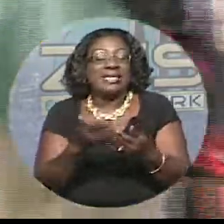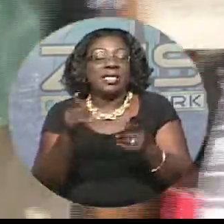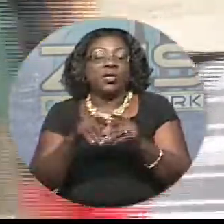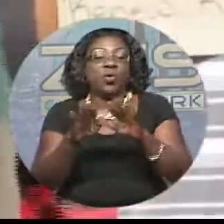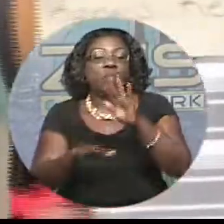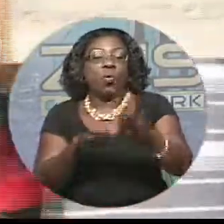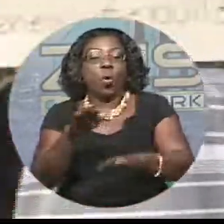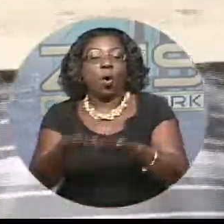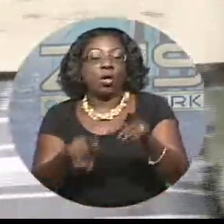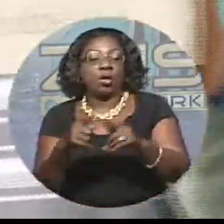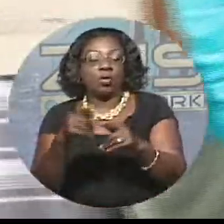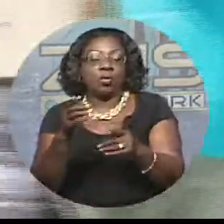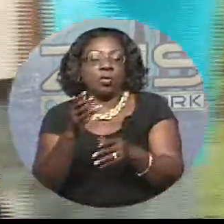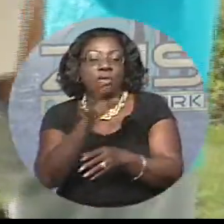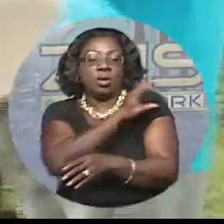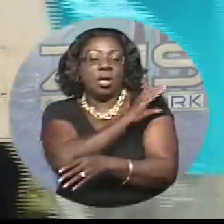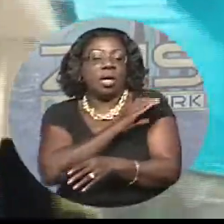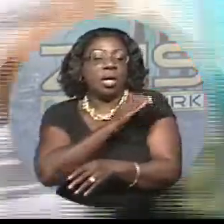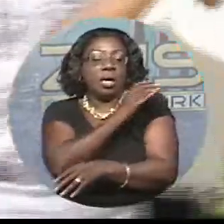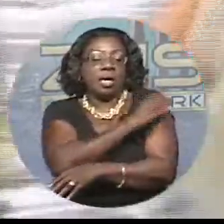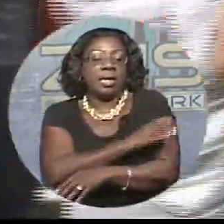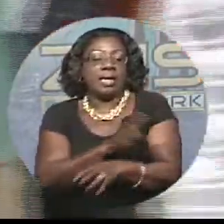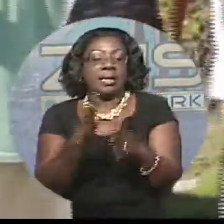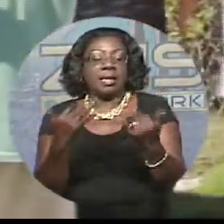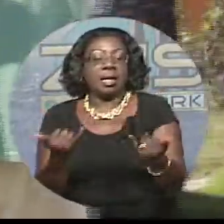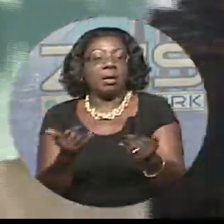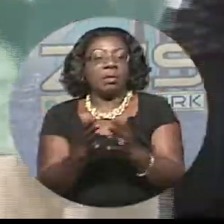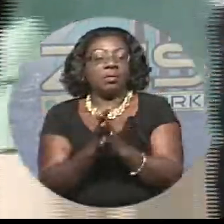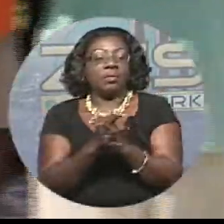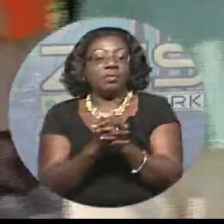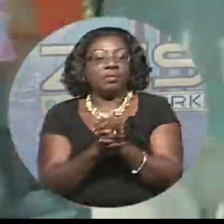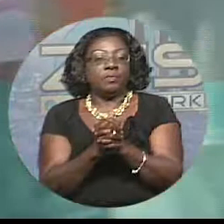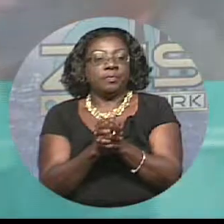before speaking with ZNS News.